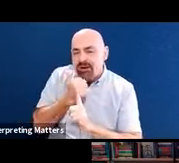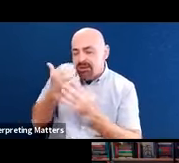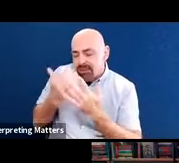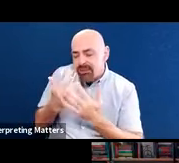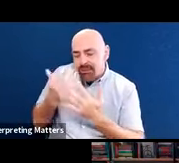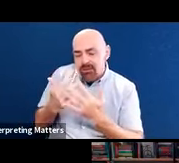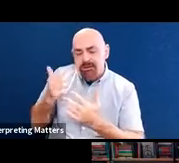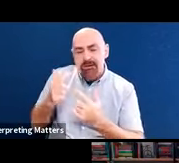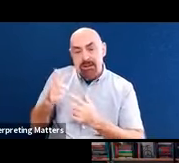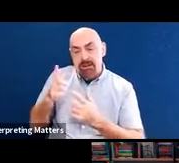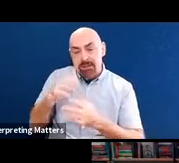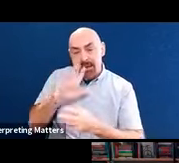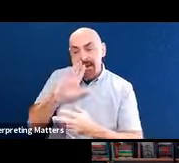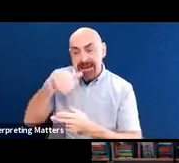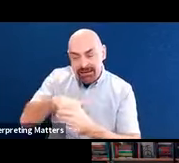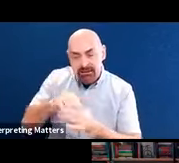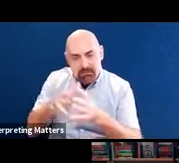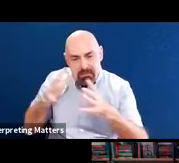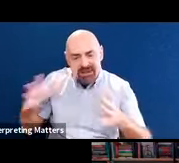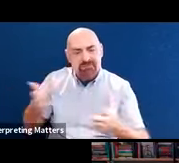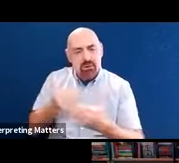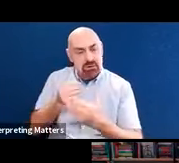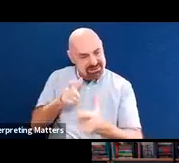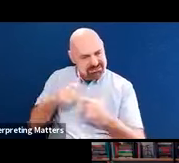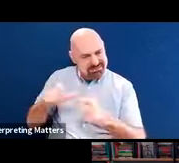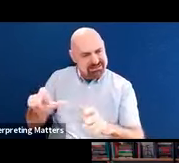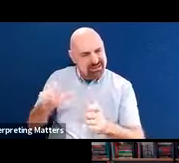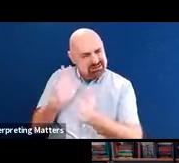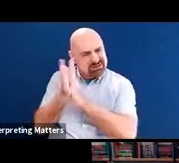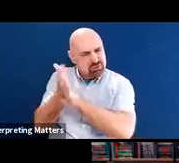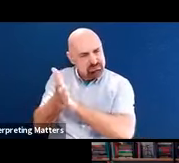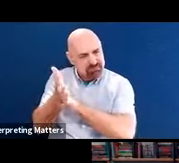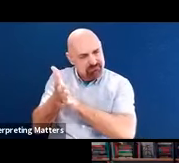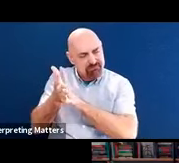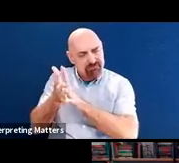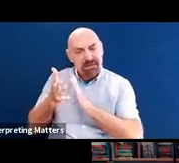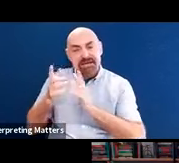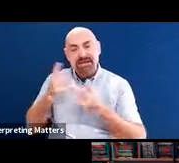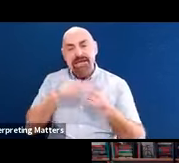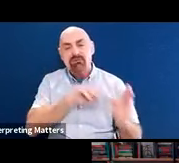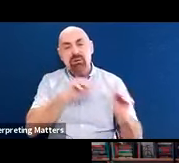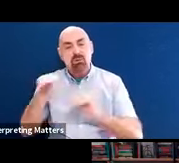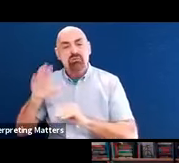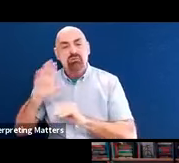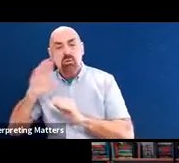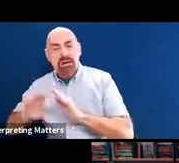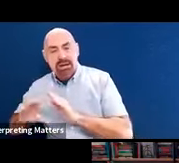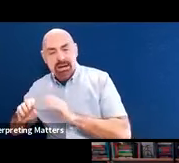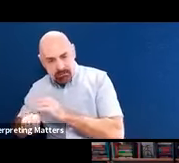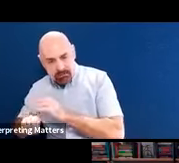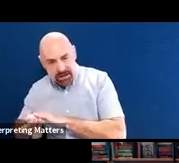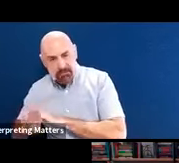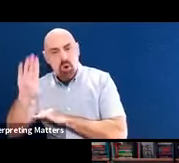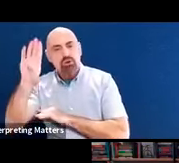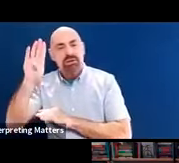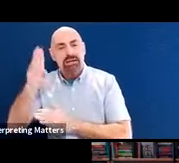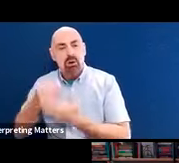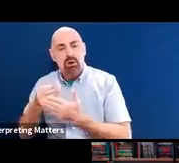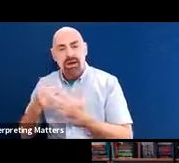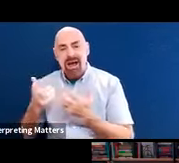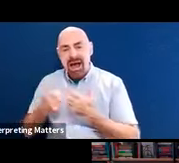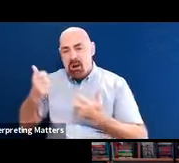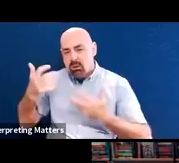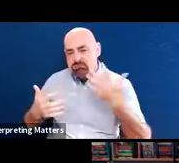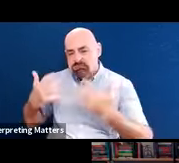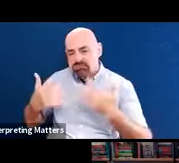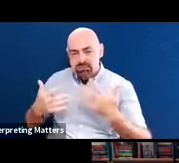advanced economies, would it still be disruptive in emerging economies? And if so, how would we quantify this? And his